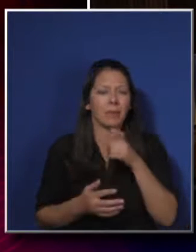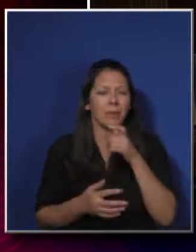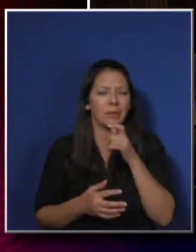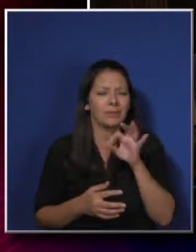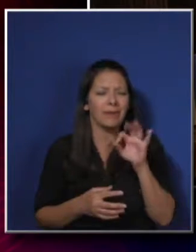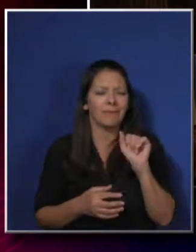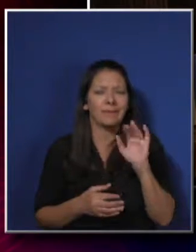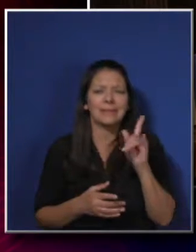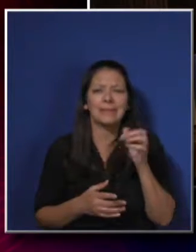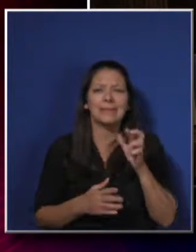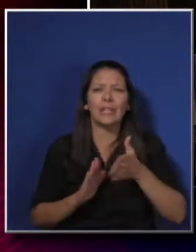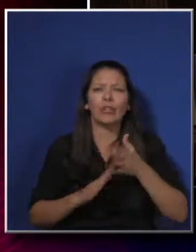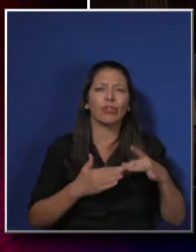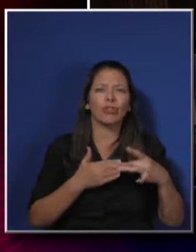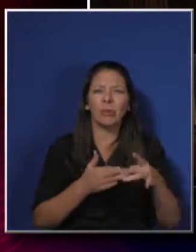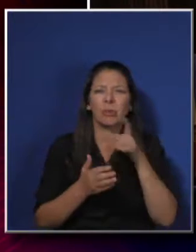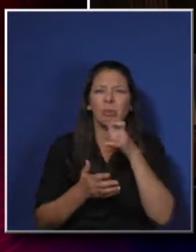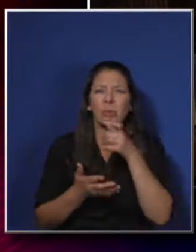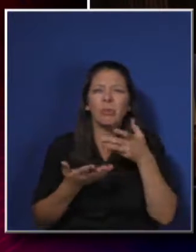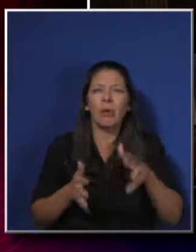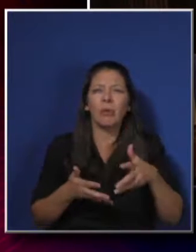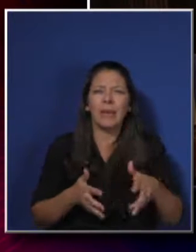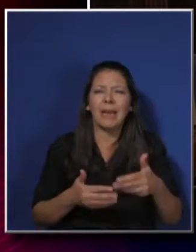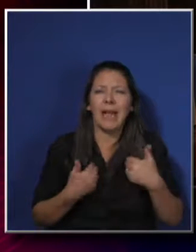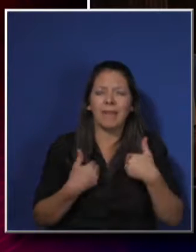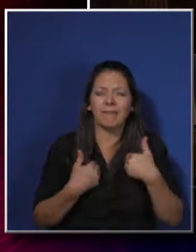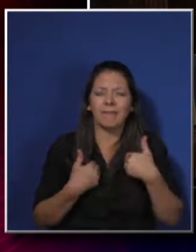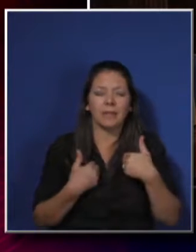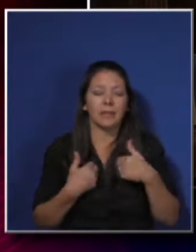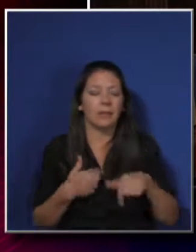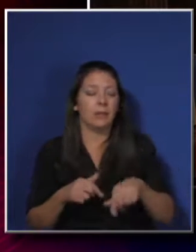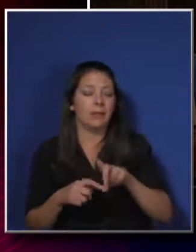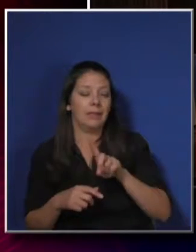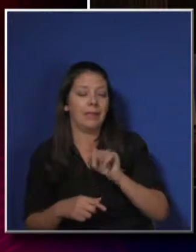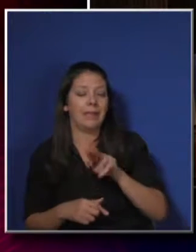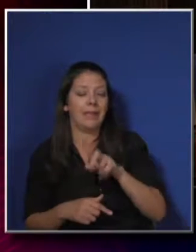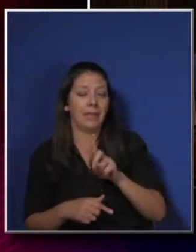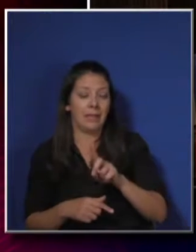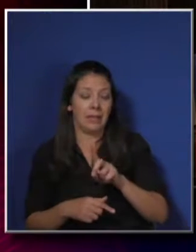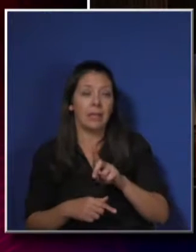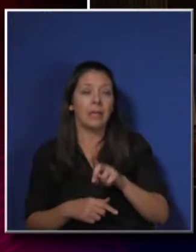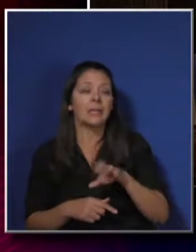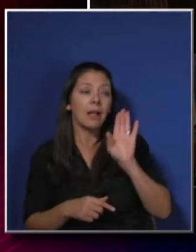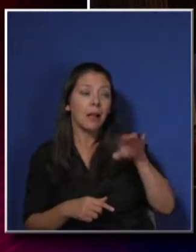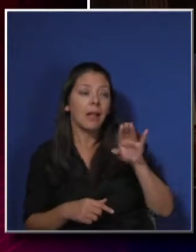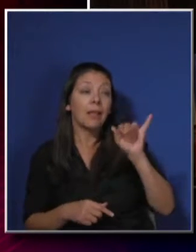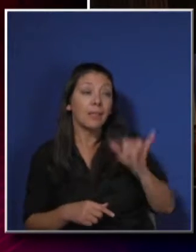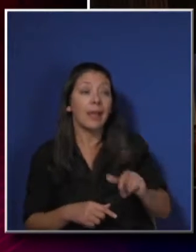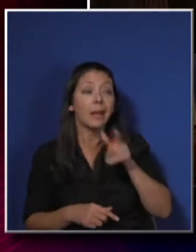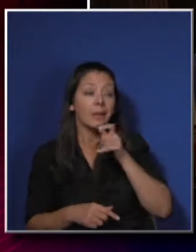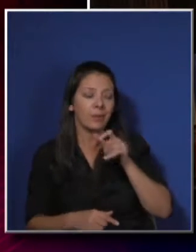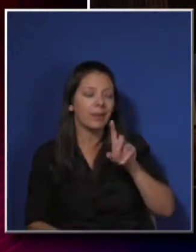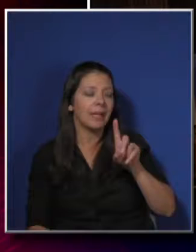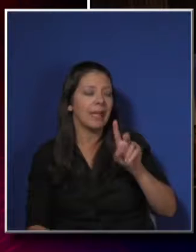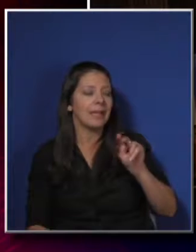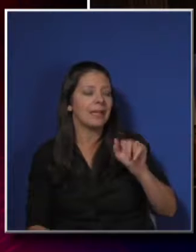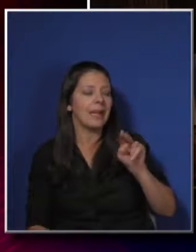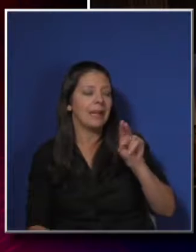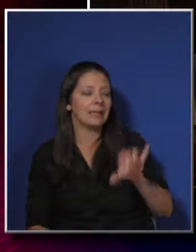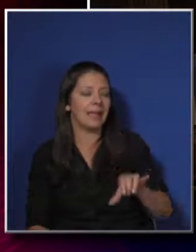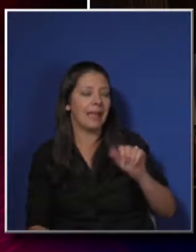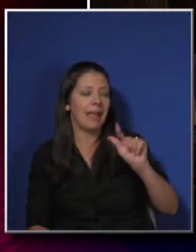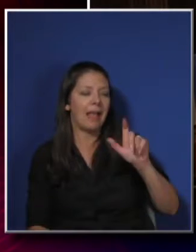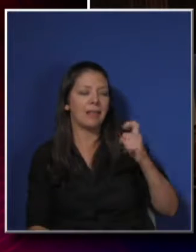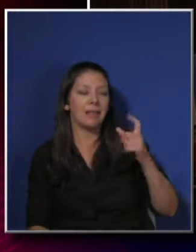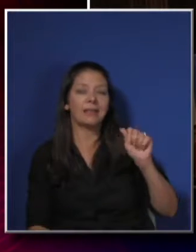staff? I believe it's, this is David, I believe it's Nancy Alexander. Yes. I'm sorry, who? Say it